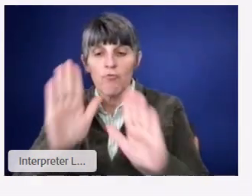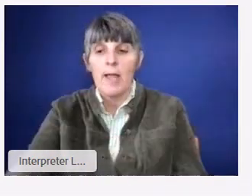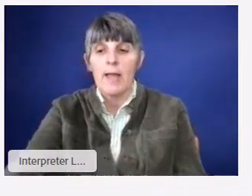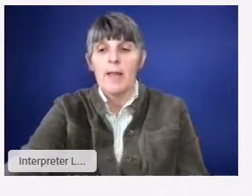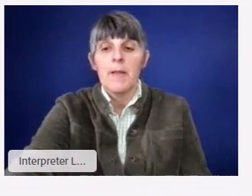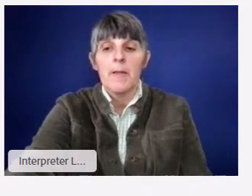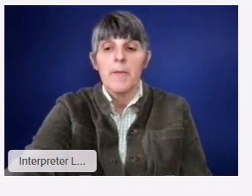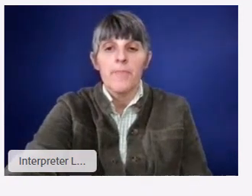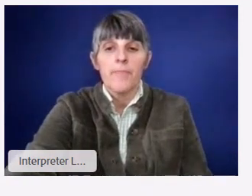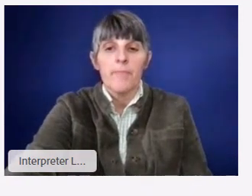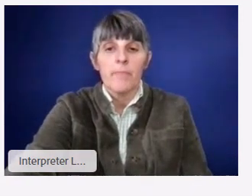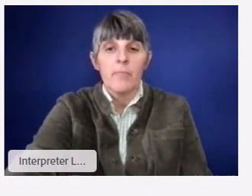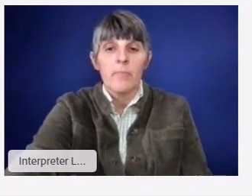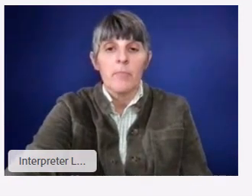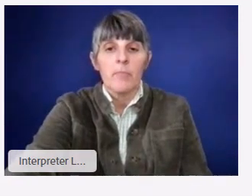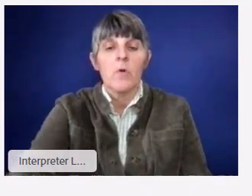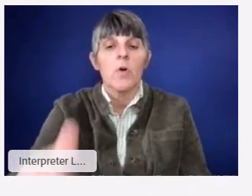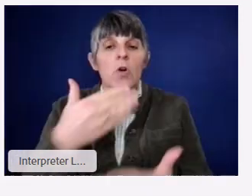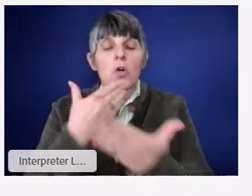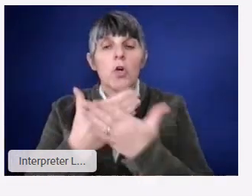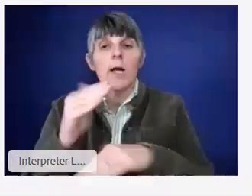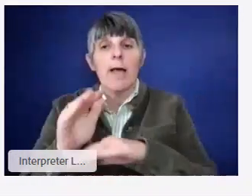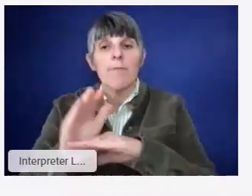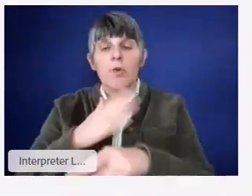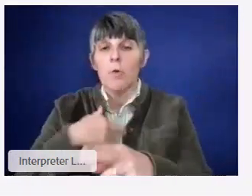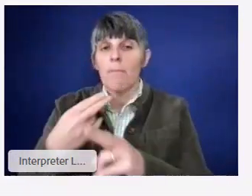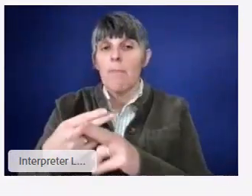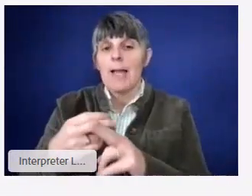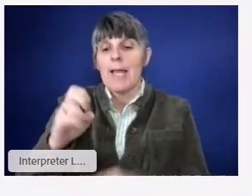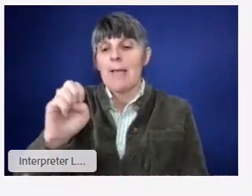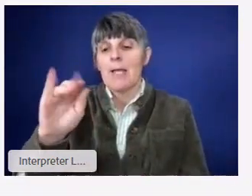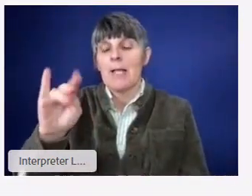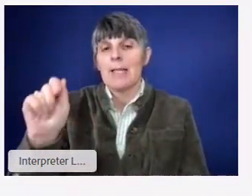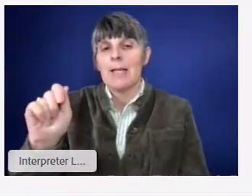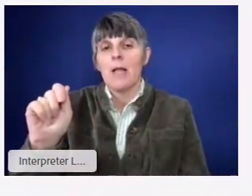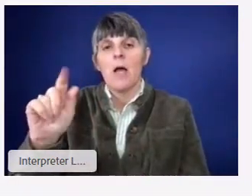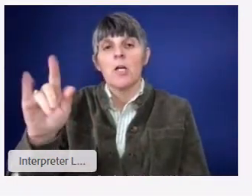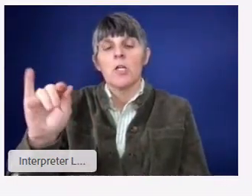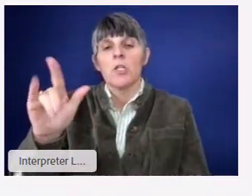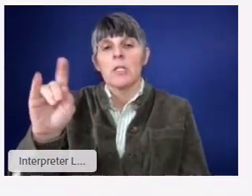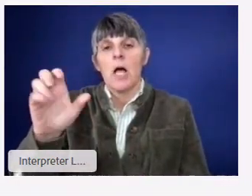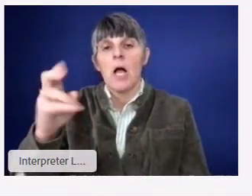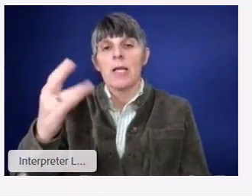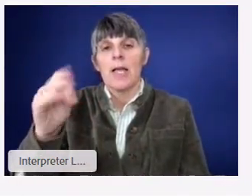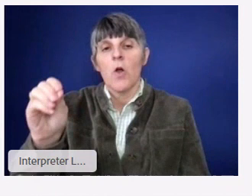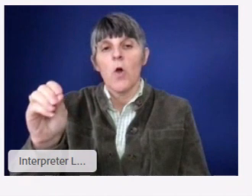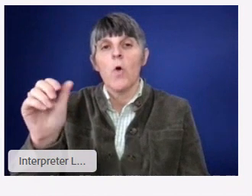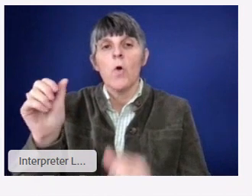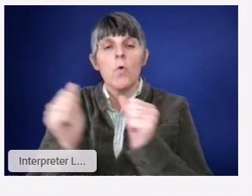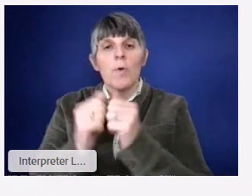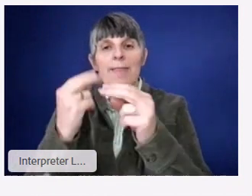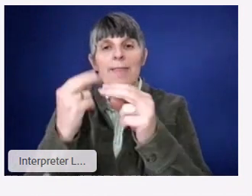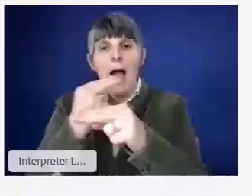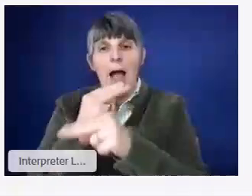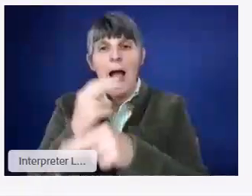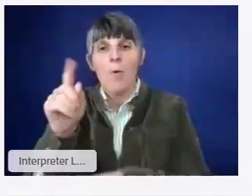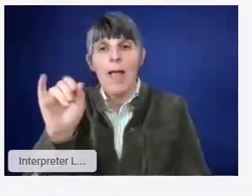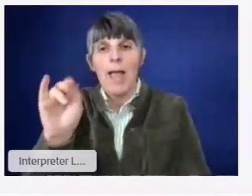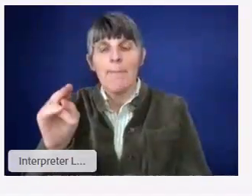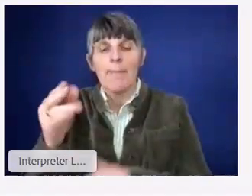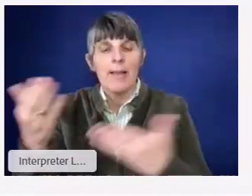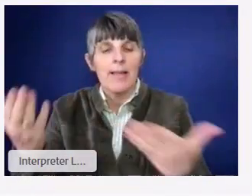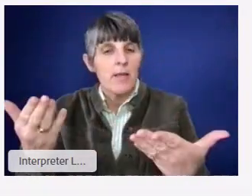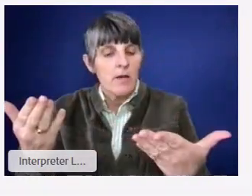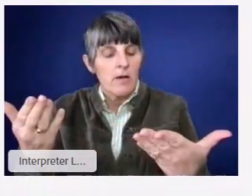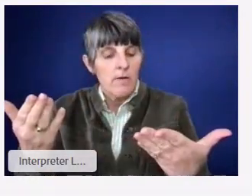afternoon, everyone. I'm Elina Zlotchenko, and I'm with USDOT Federal Highway Administration, ITS Joint Program